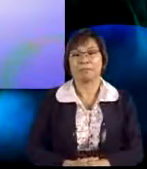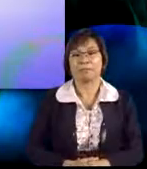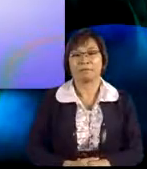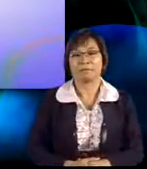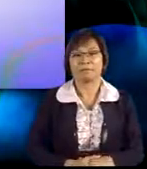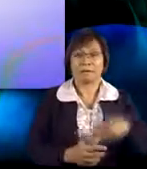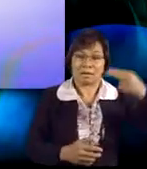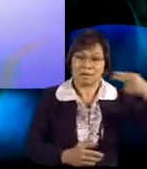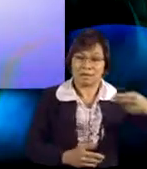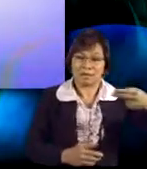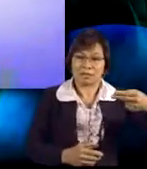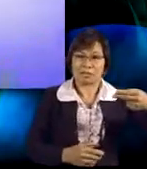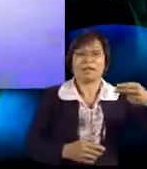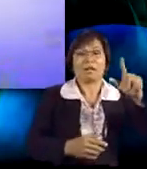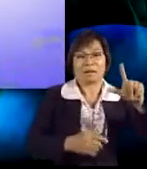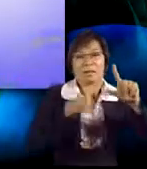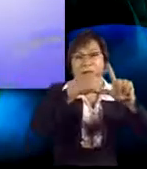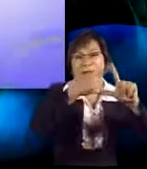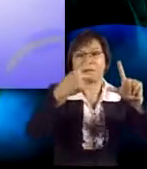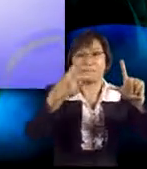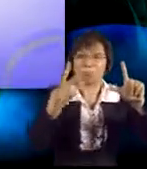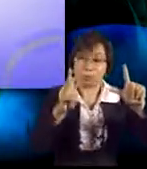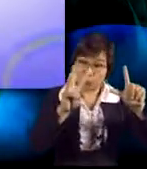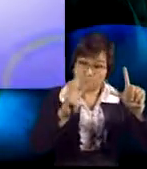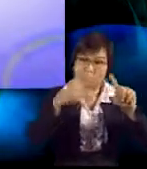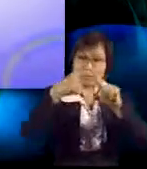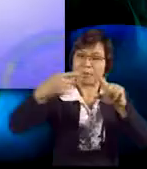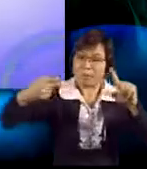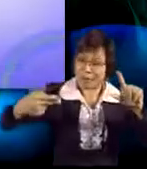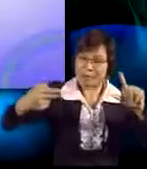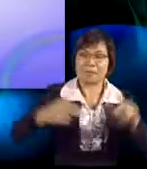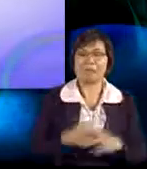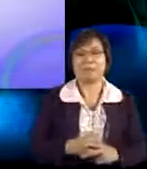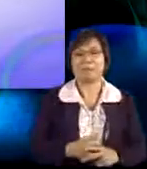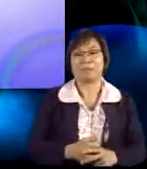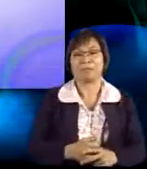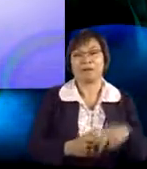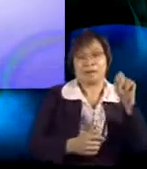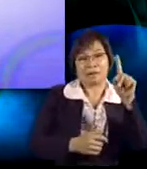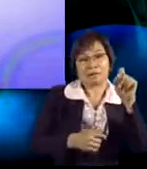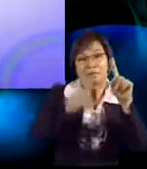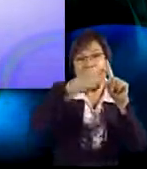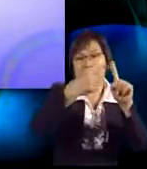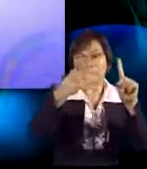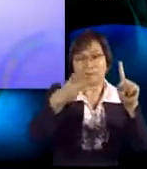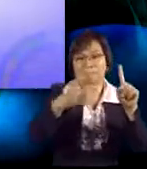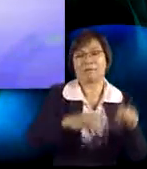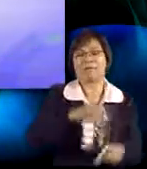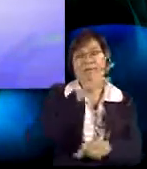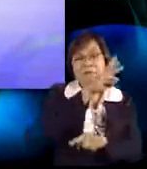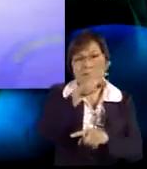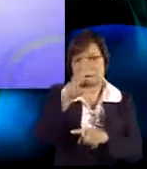Volume H is equal to length multiplied by width multiplied by height. 11 multiplied by 6 equals